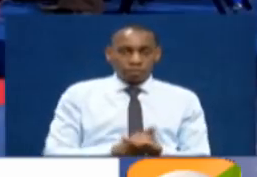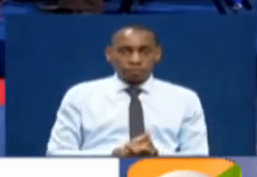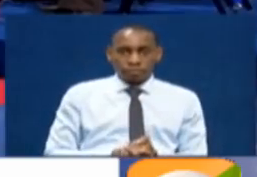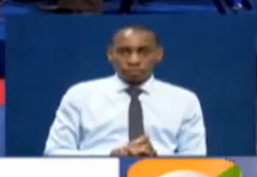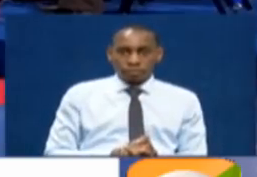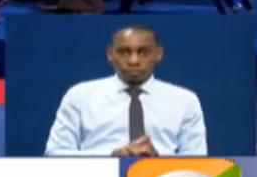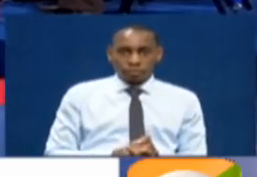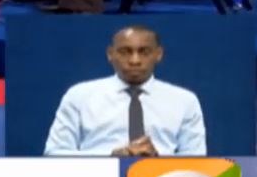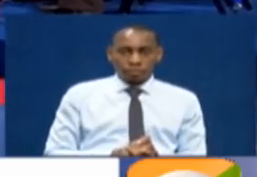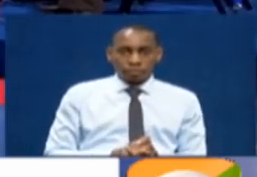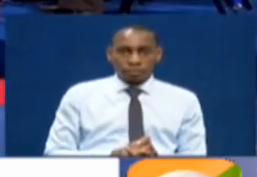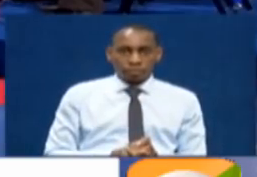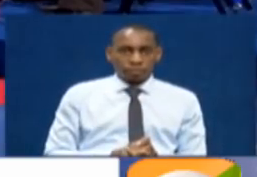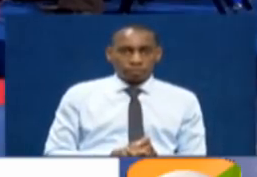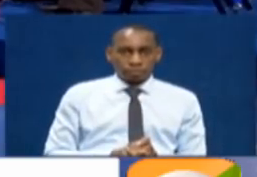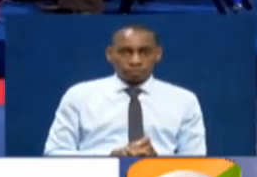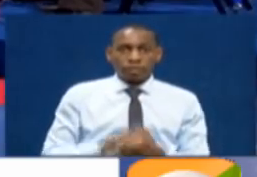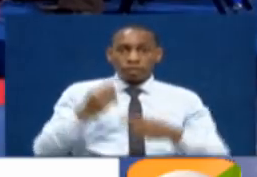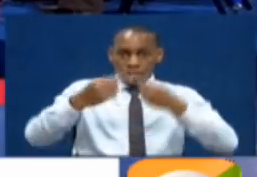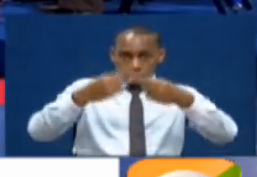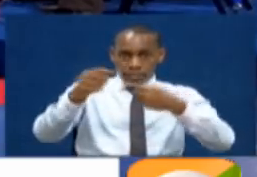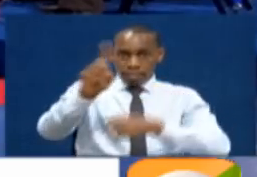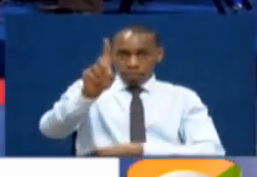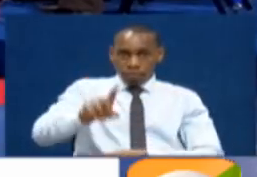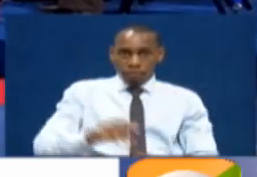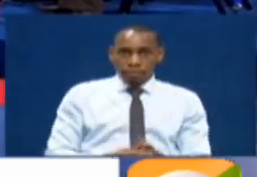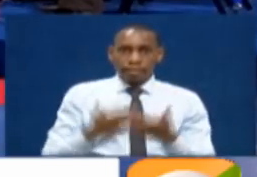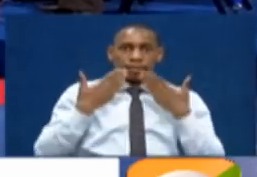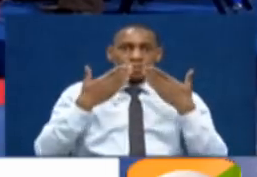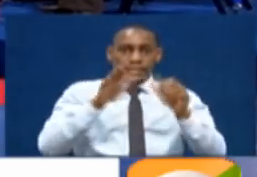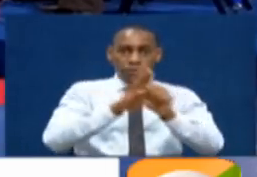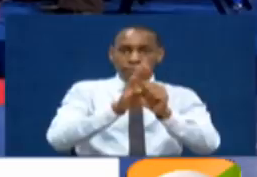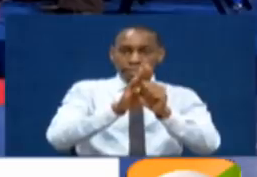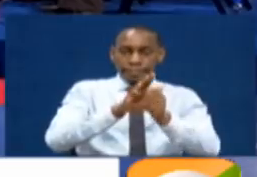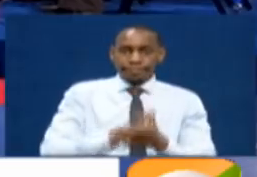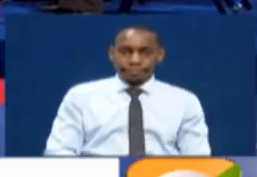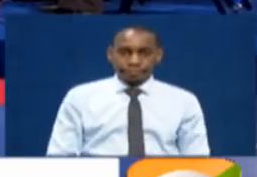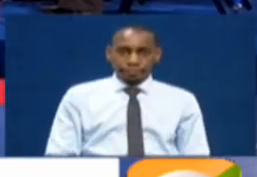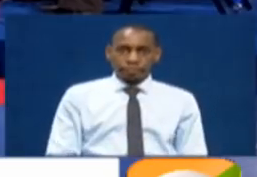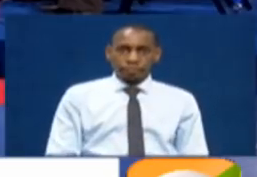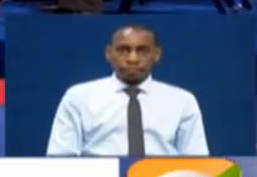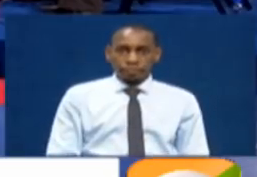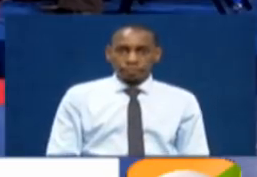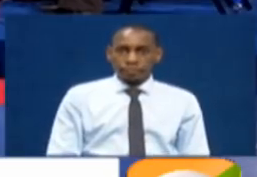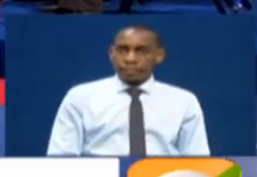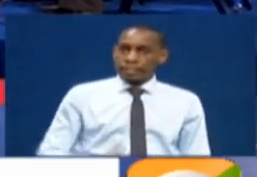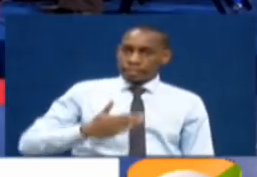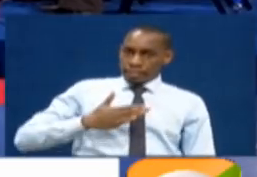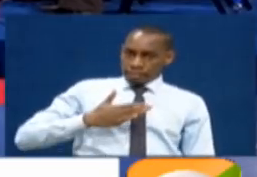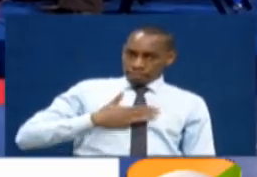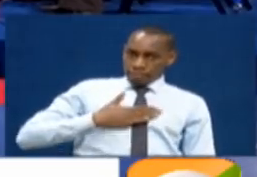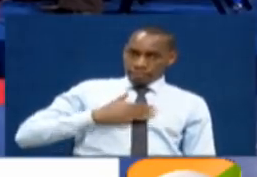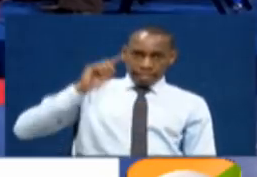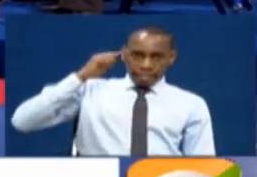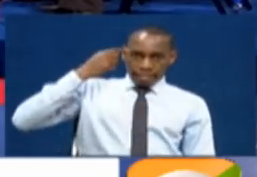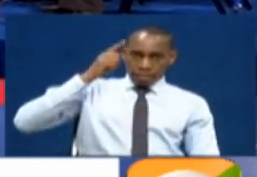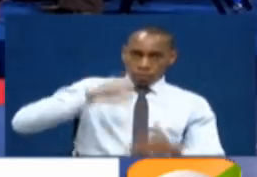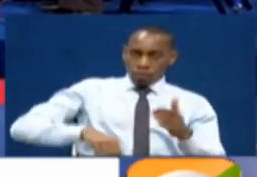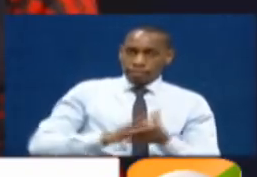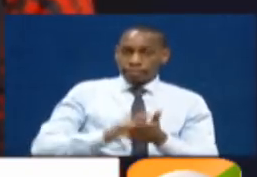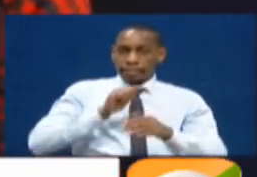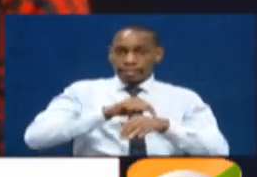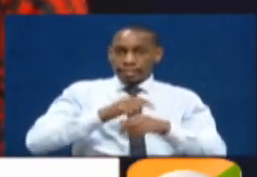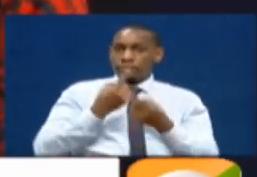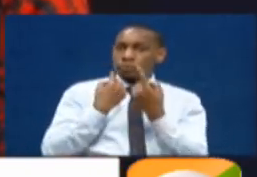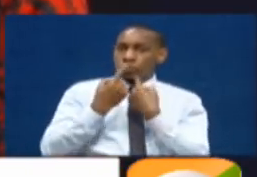then Jerotich. Go ahead, Harriet. Thank you very much. For me, I think when we talk